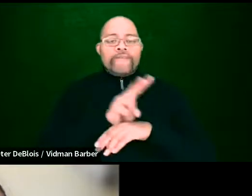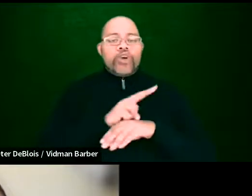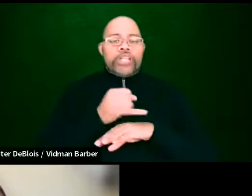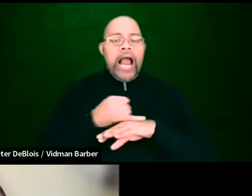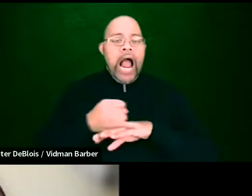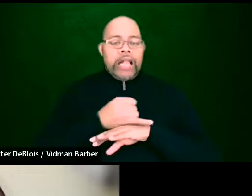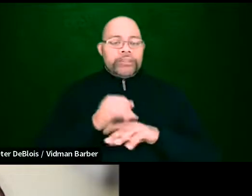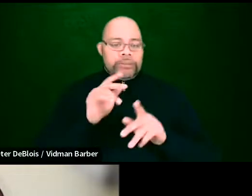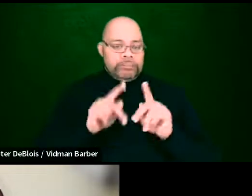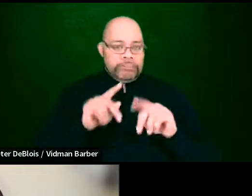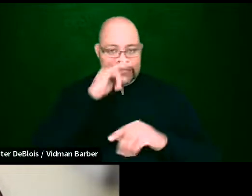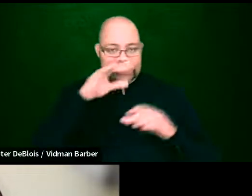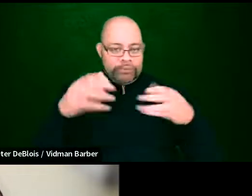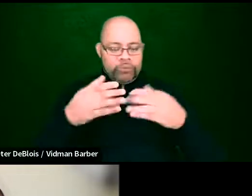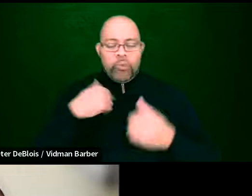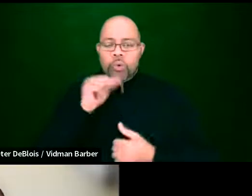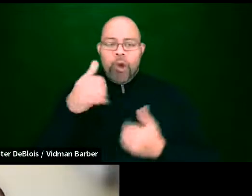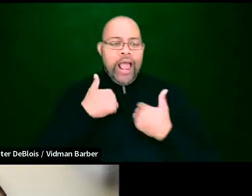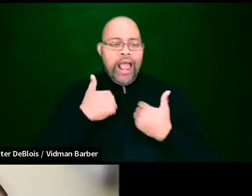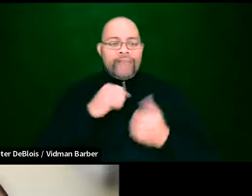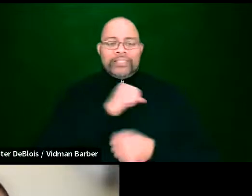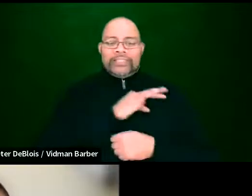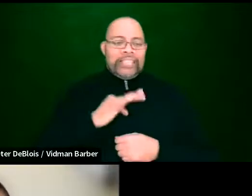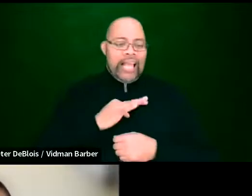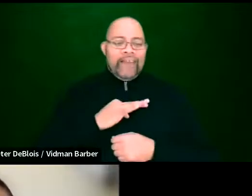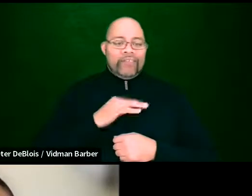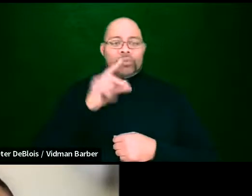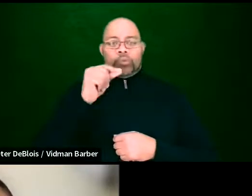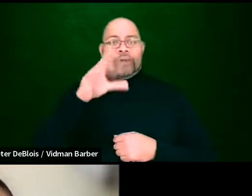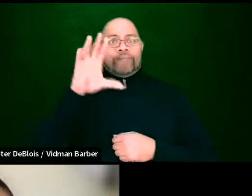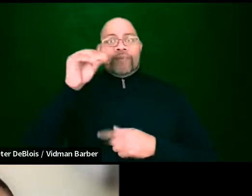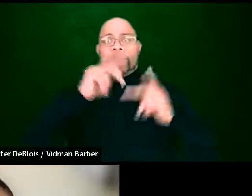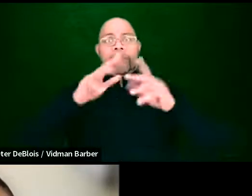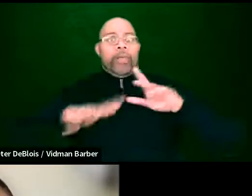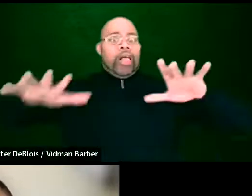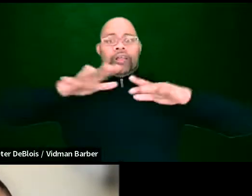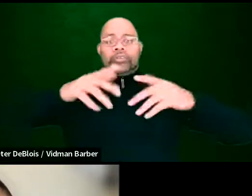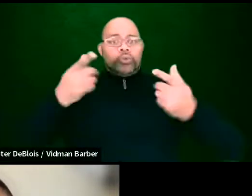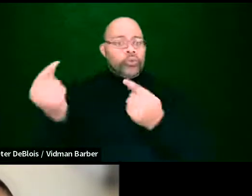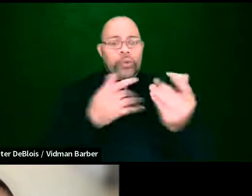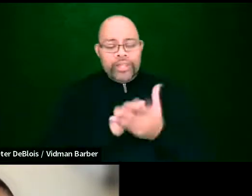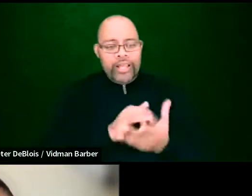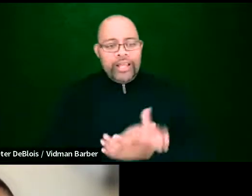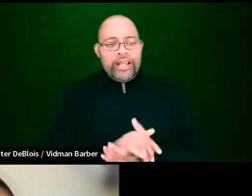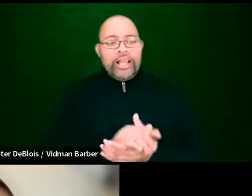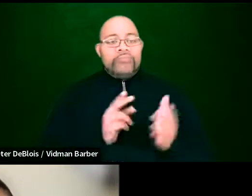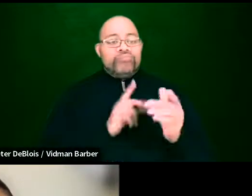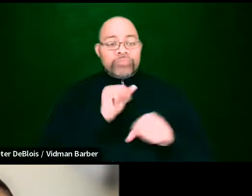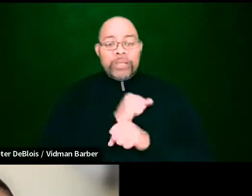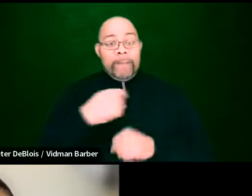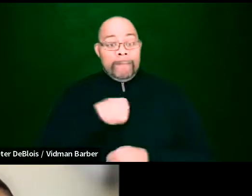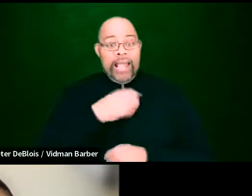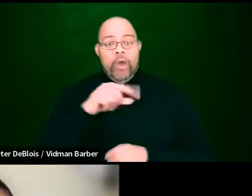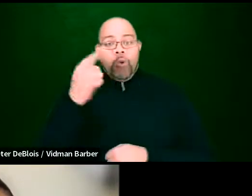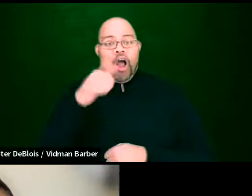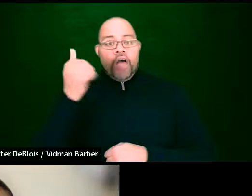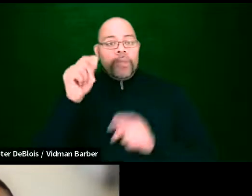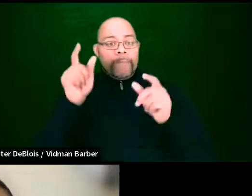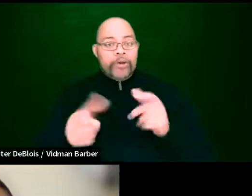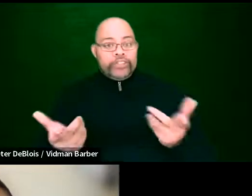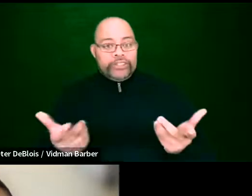Islanders. We don't have a staff of 20 to 50 people running around doing this, or literally it's myself and one other